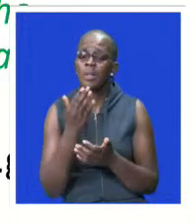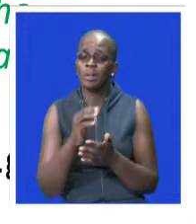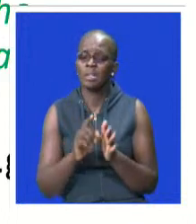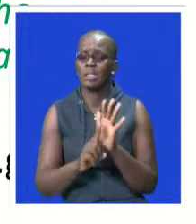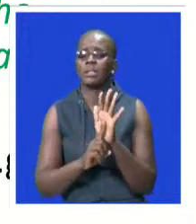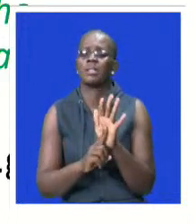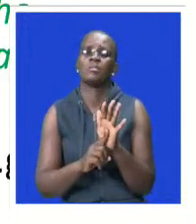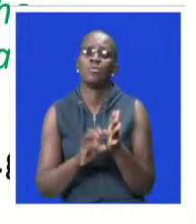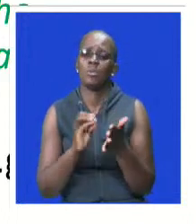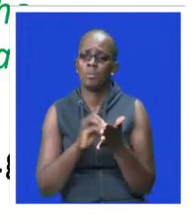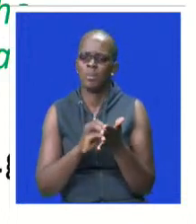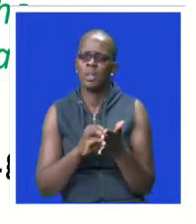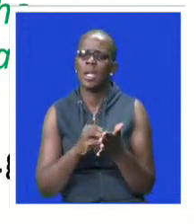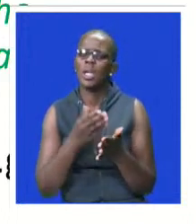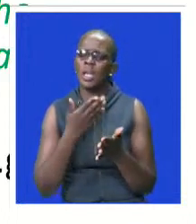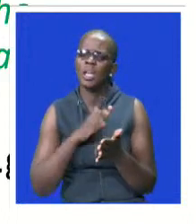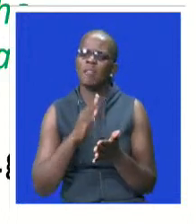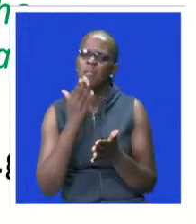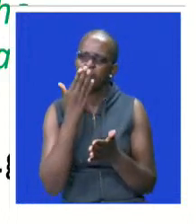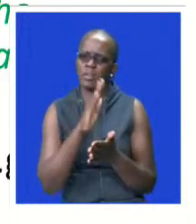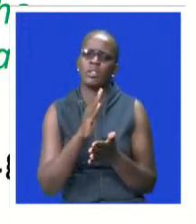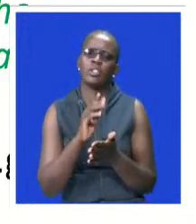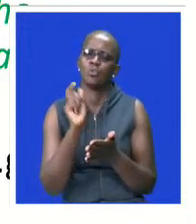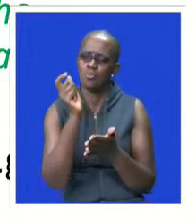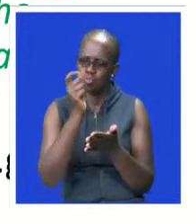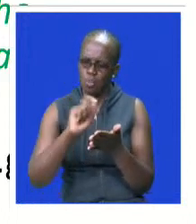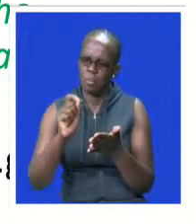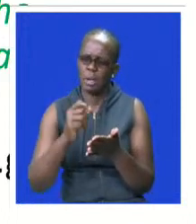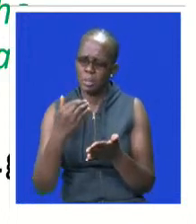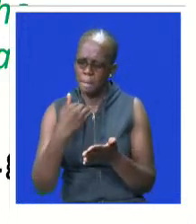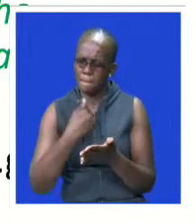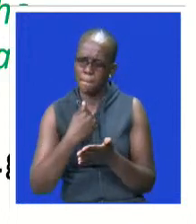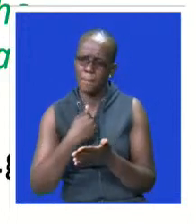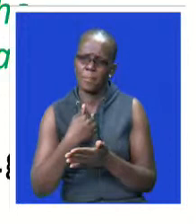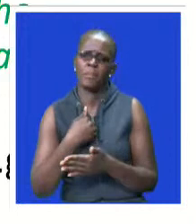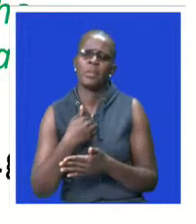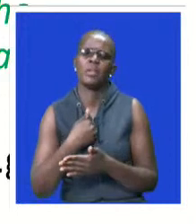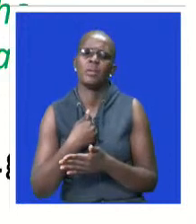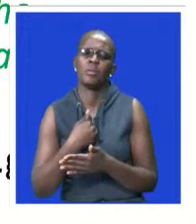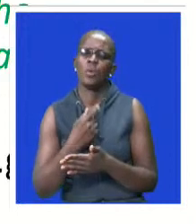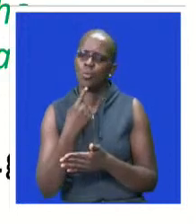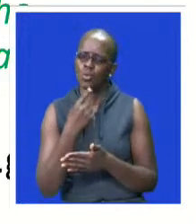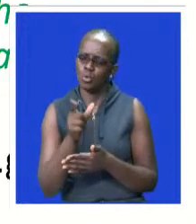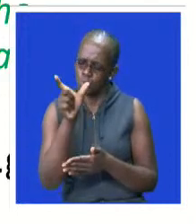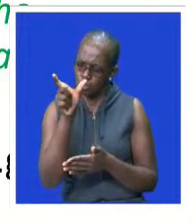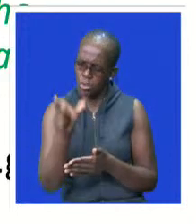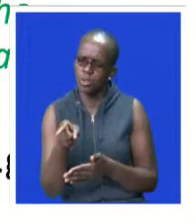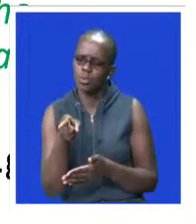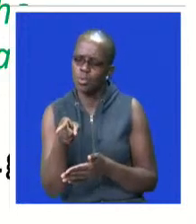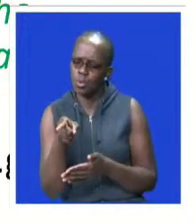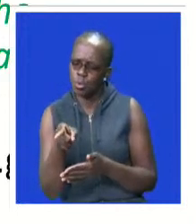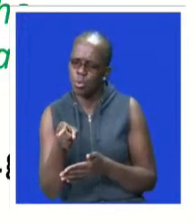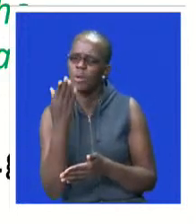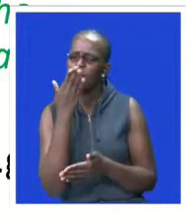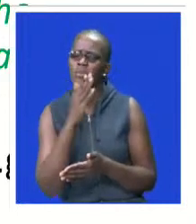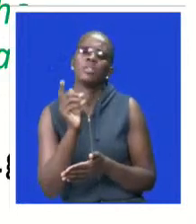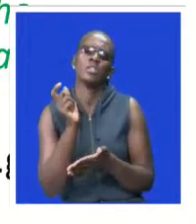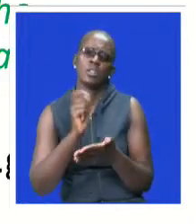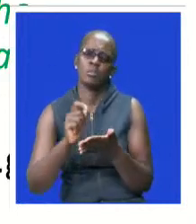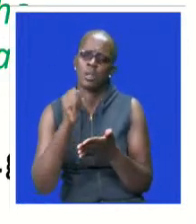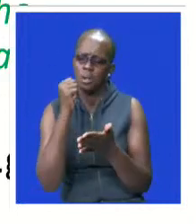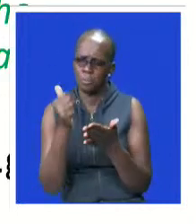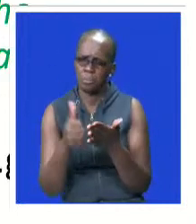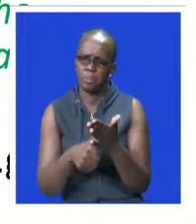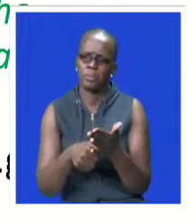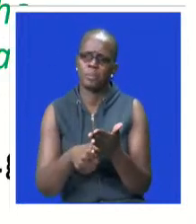application form. So here is the subject, I. So it's directly doing the action, completed the application form.